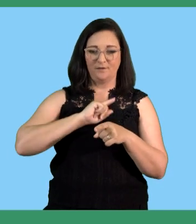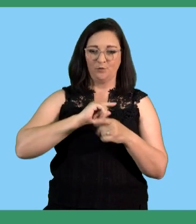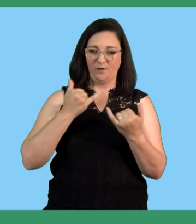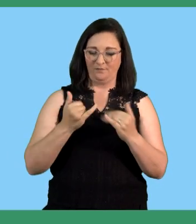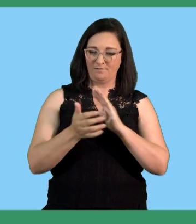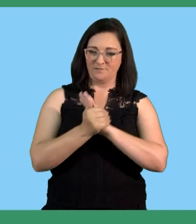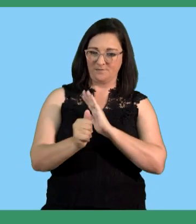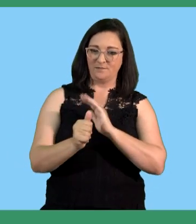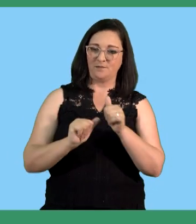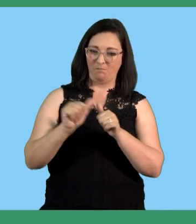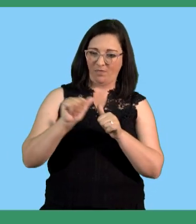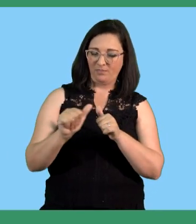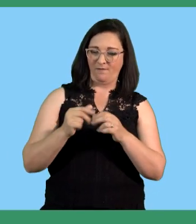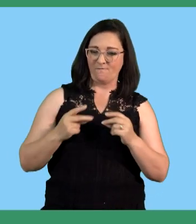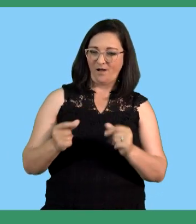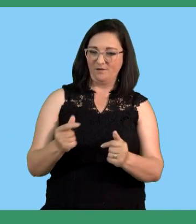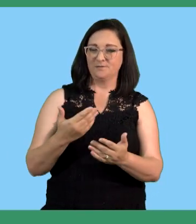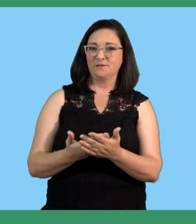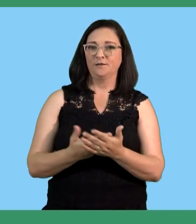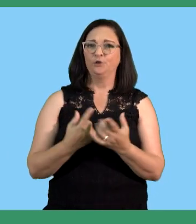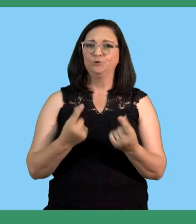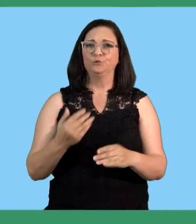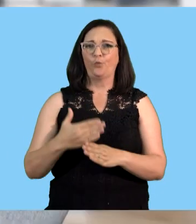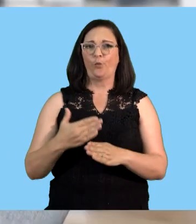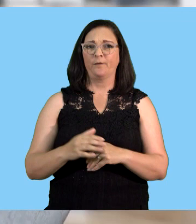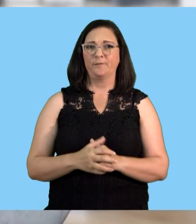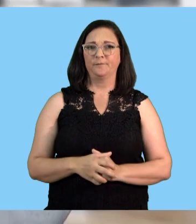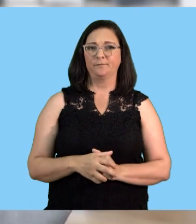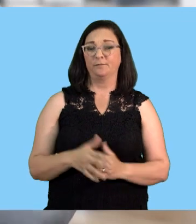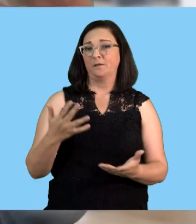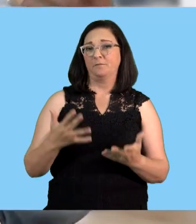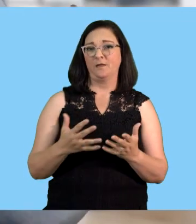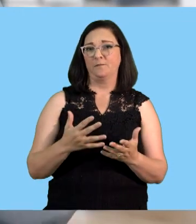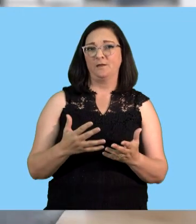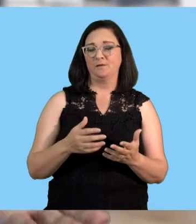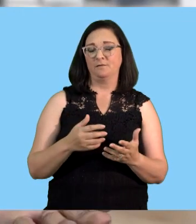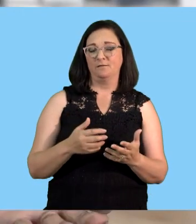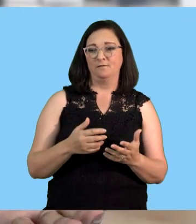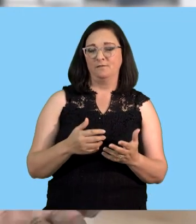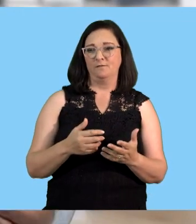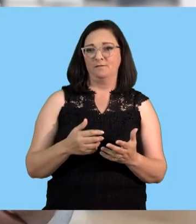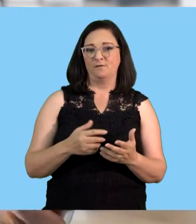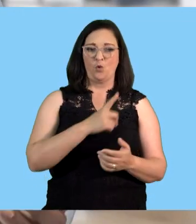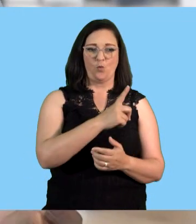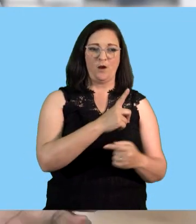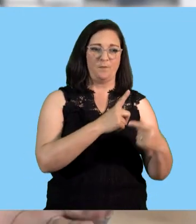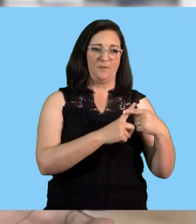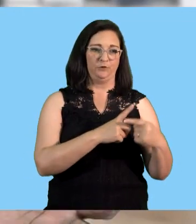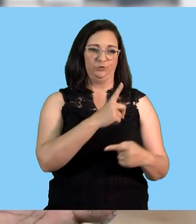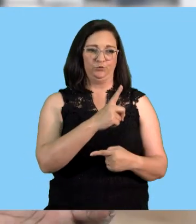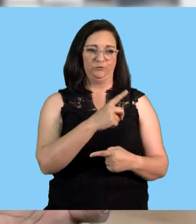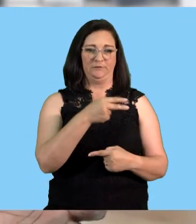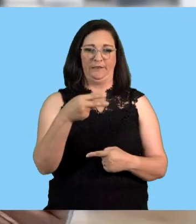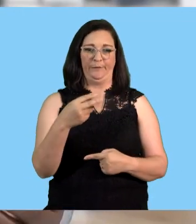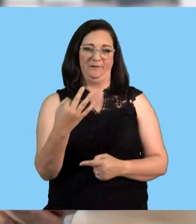been trained, you are now able to do better and faster. There's what we call, I don't know, mathematically it's wrong to say 1 + 1